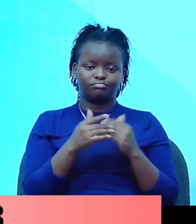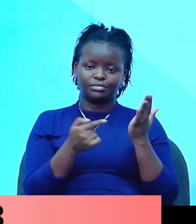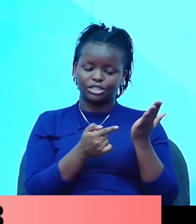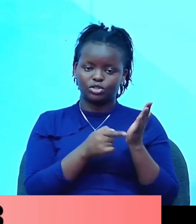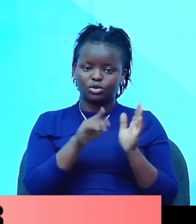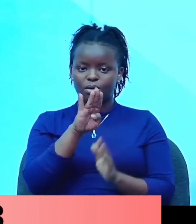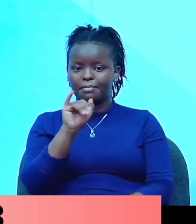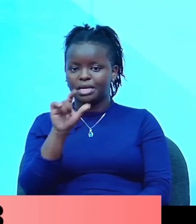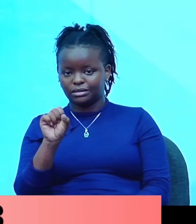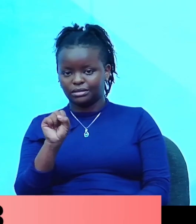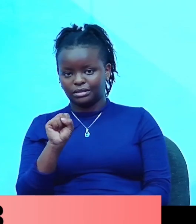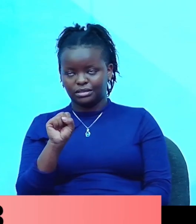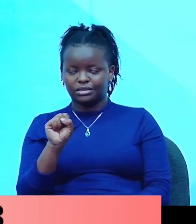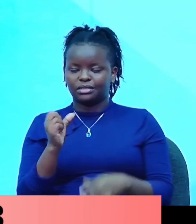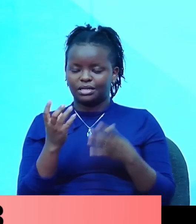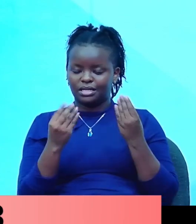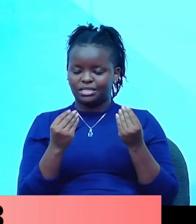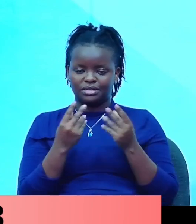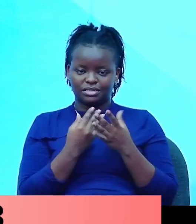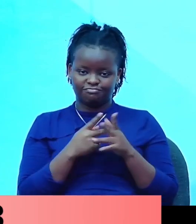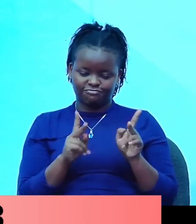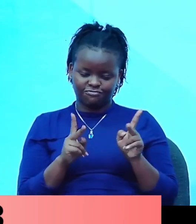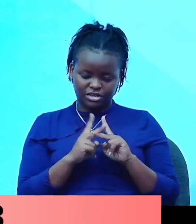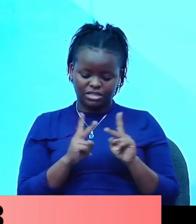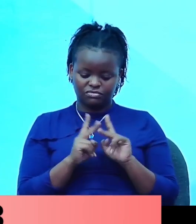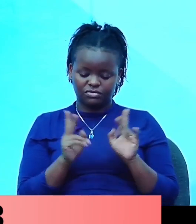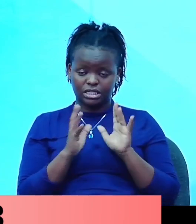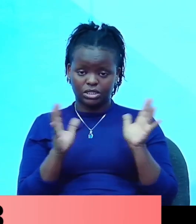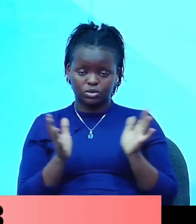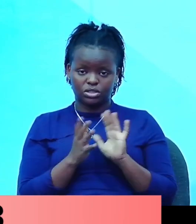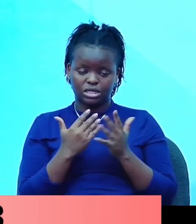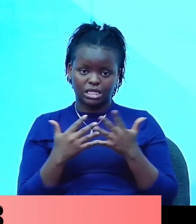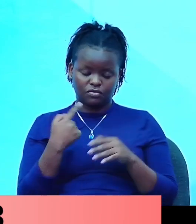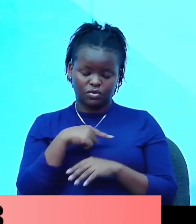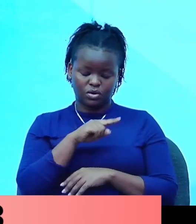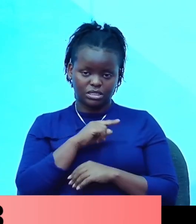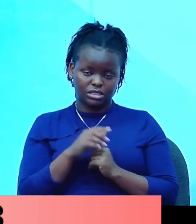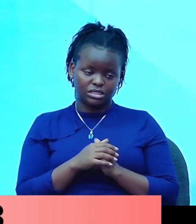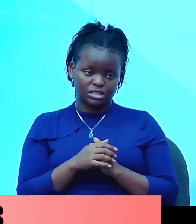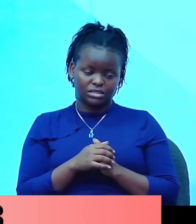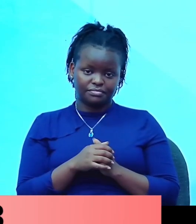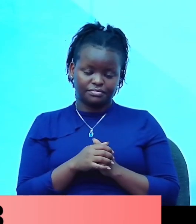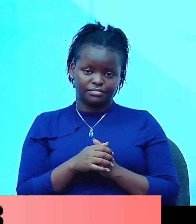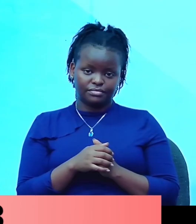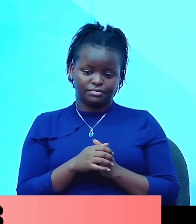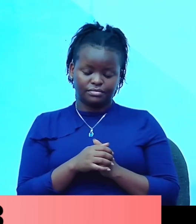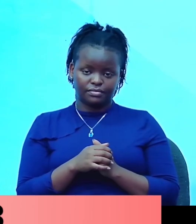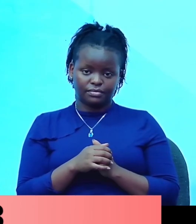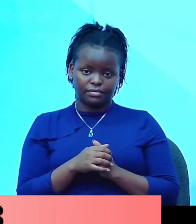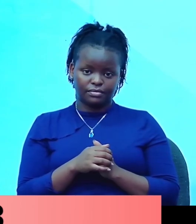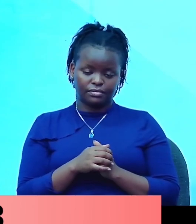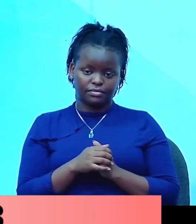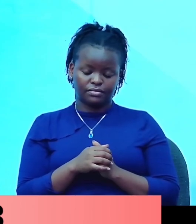Very easily done through the app. So that's a huge platform for us that we've been activating for some time now.